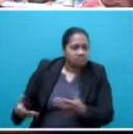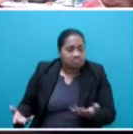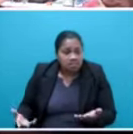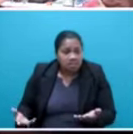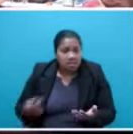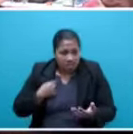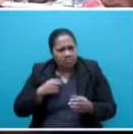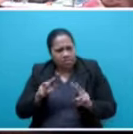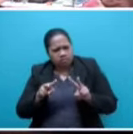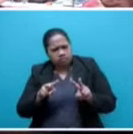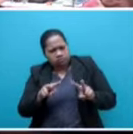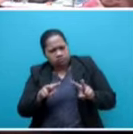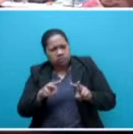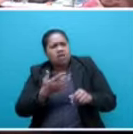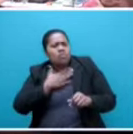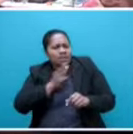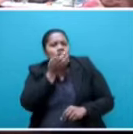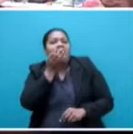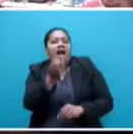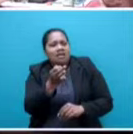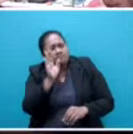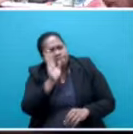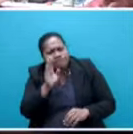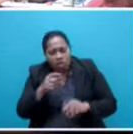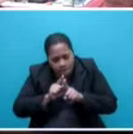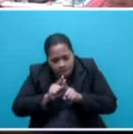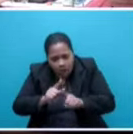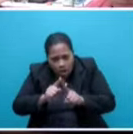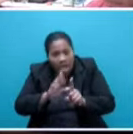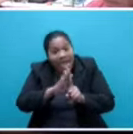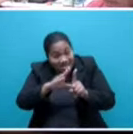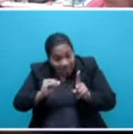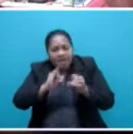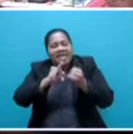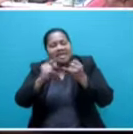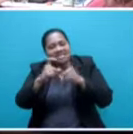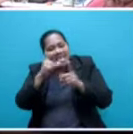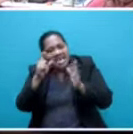often tried to ask them to follow the example of SDL and SBT,